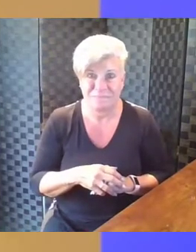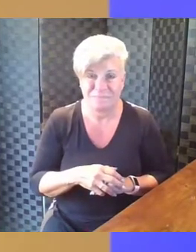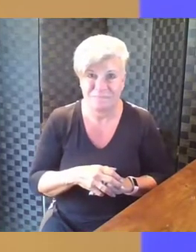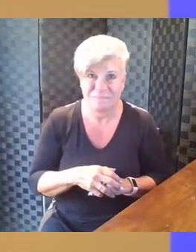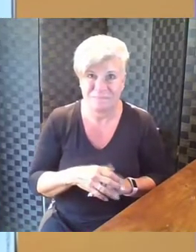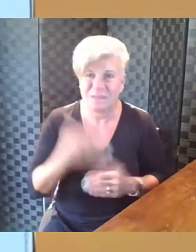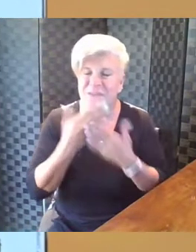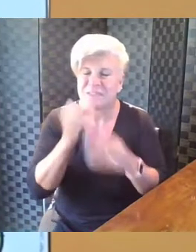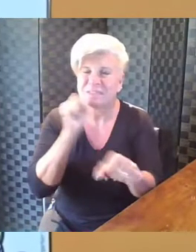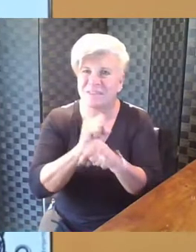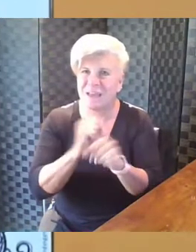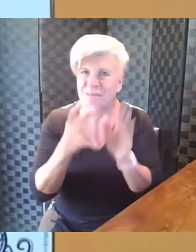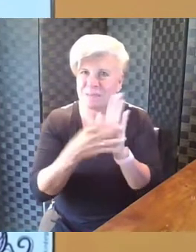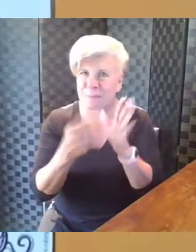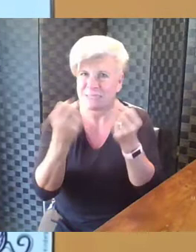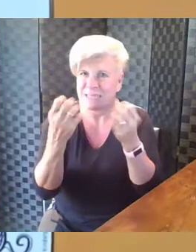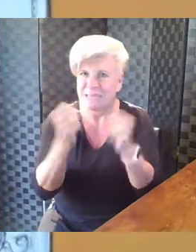Great job.